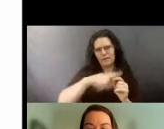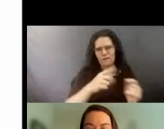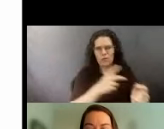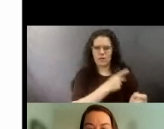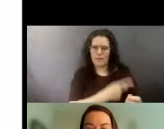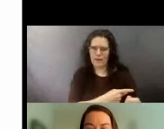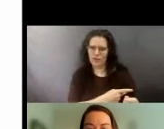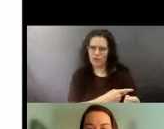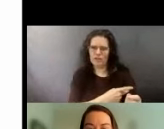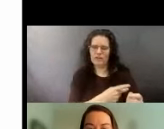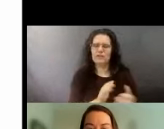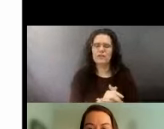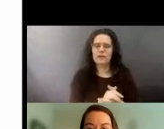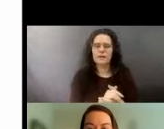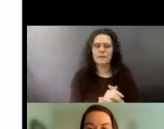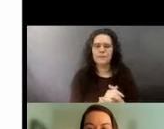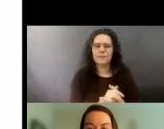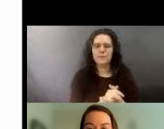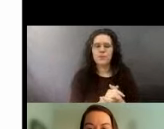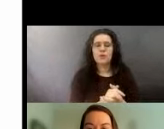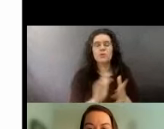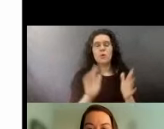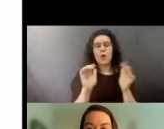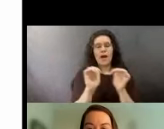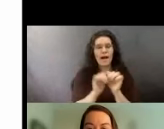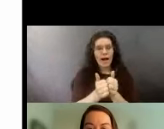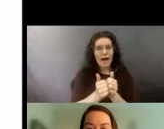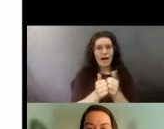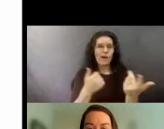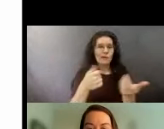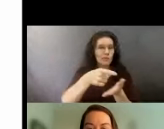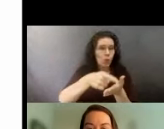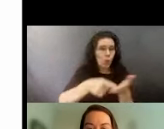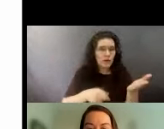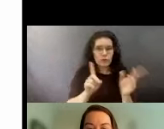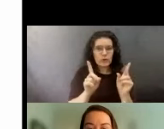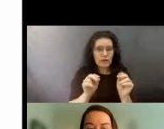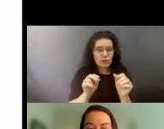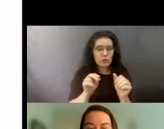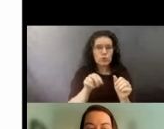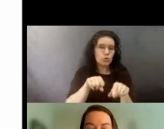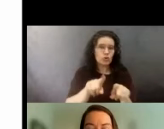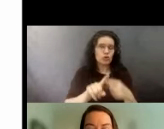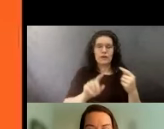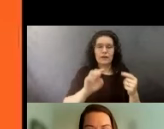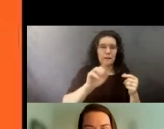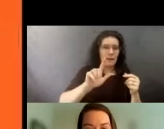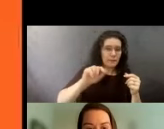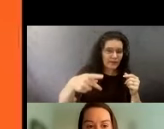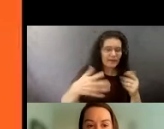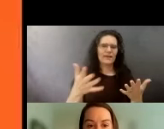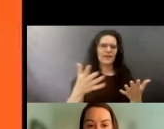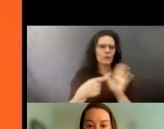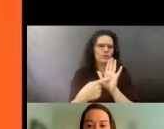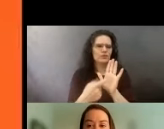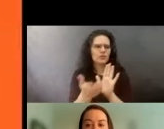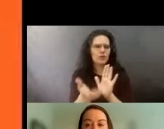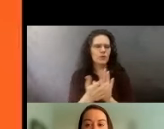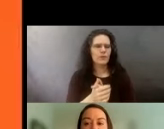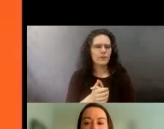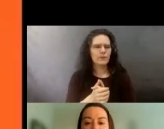of patients. How and what do they get done in medical legal partnership? Let's go to the next slide. If